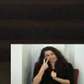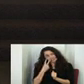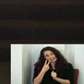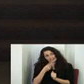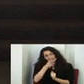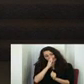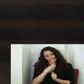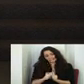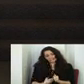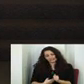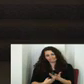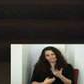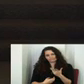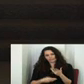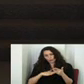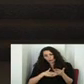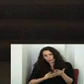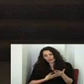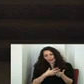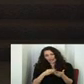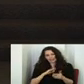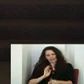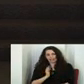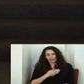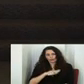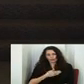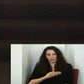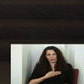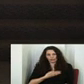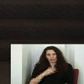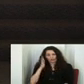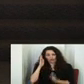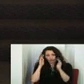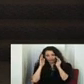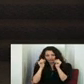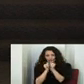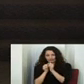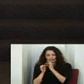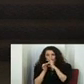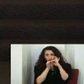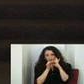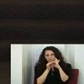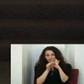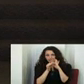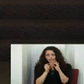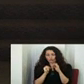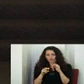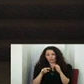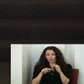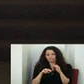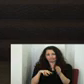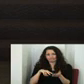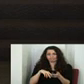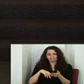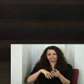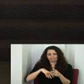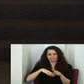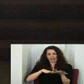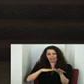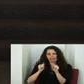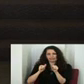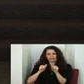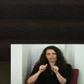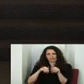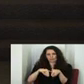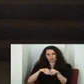will, hopefully in union and with harmony, so that when we step out of the tomb on Easter Sunday morning as